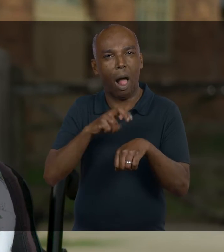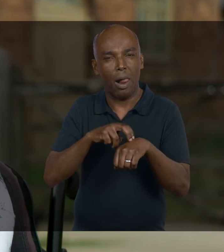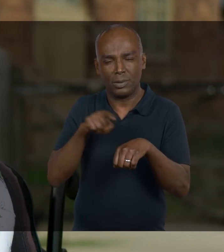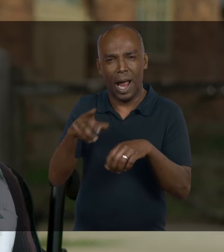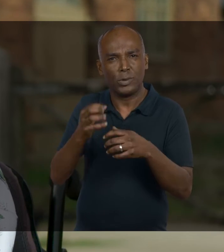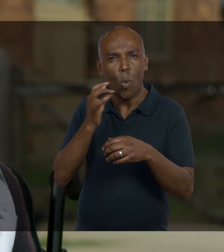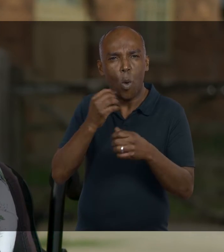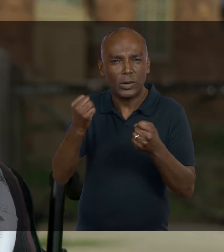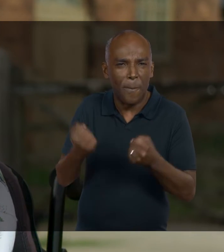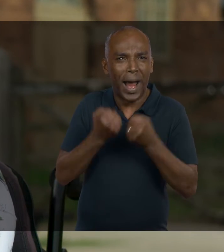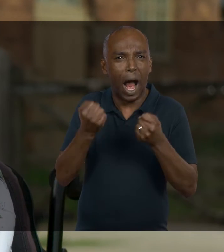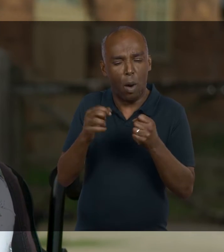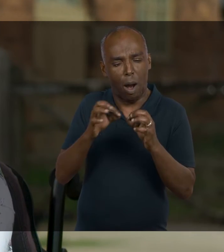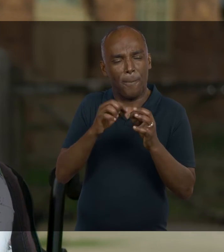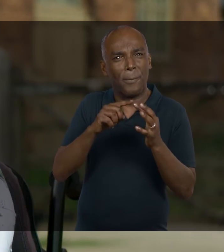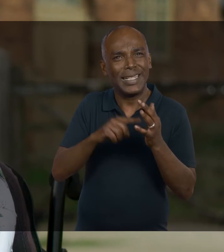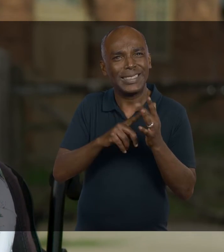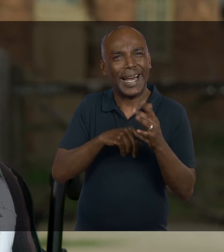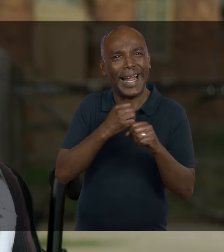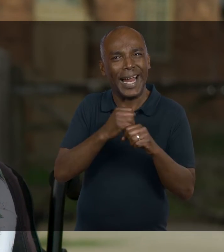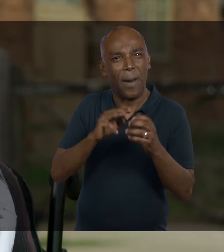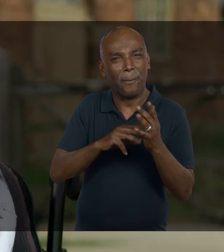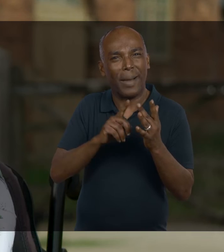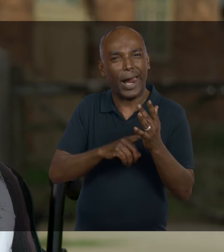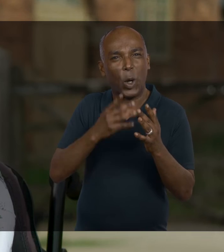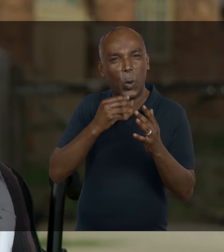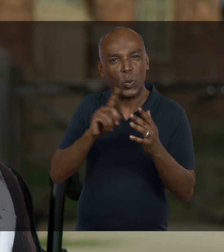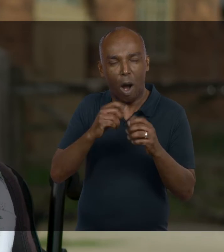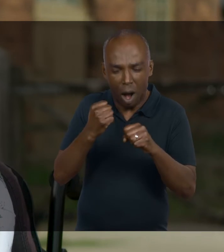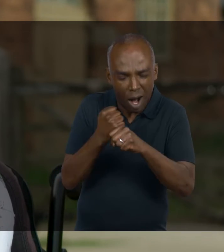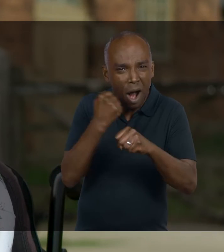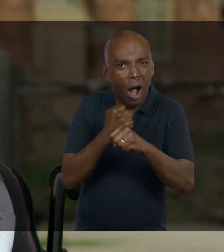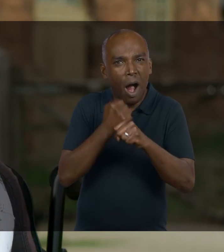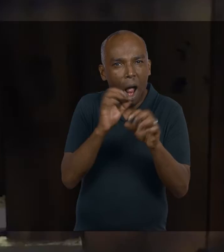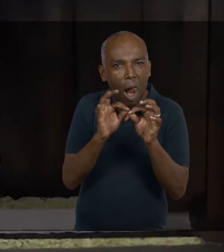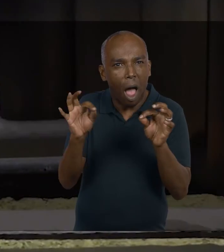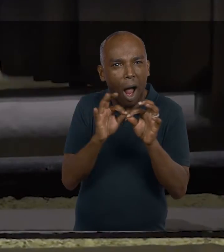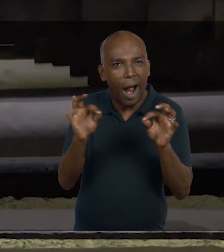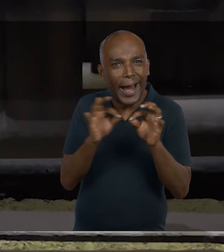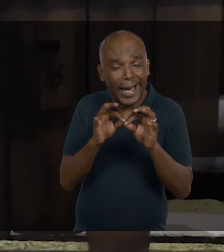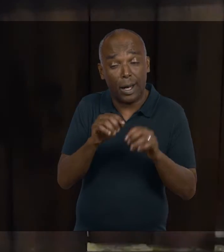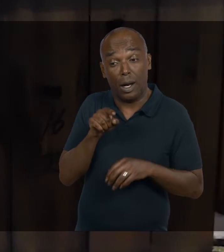water-powered beetling mill used in the manufacture of linen.